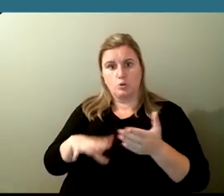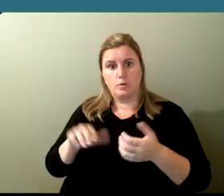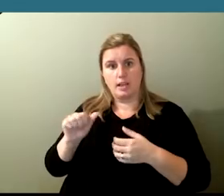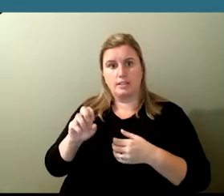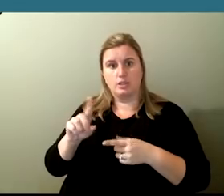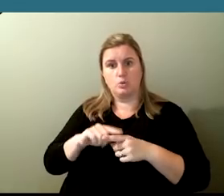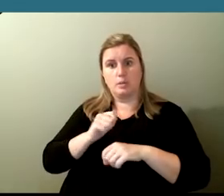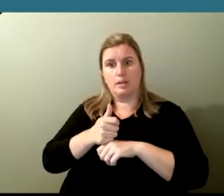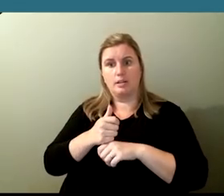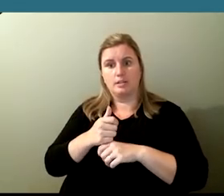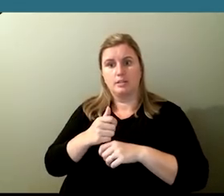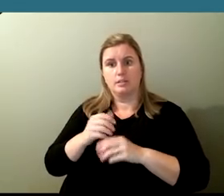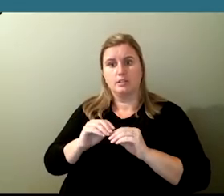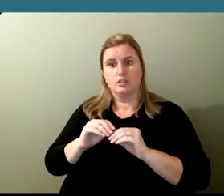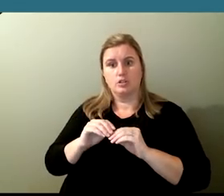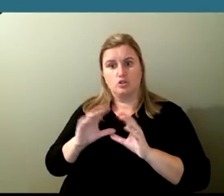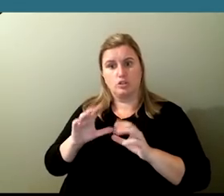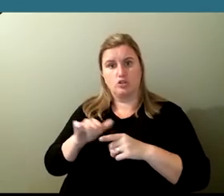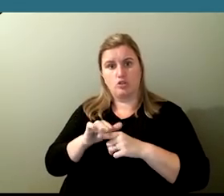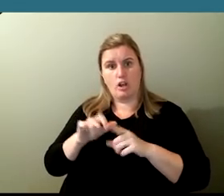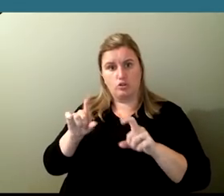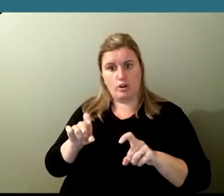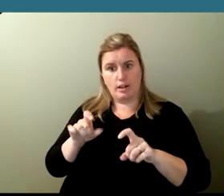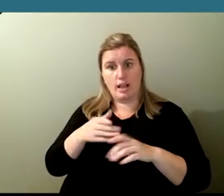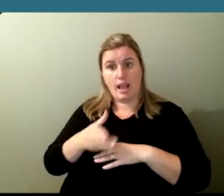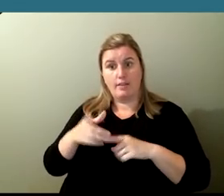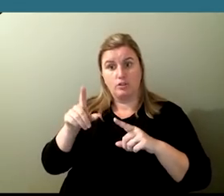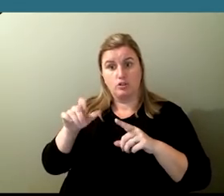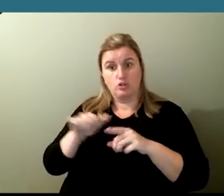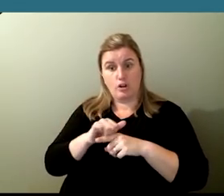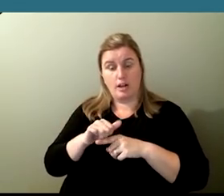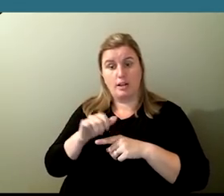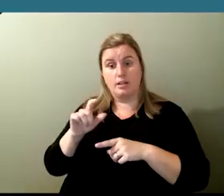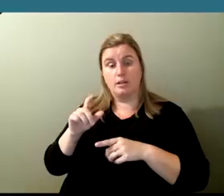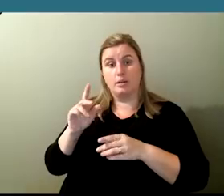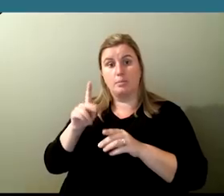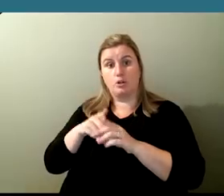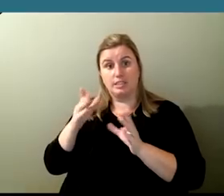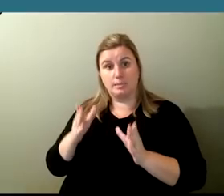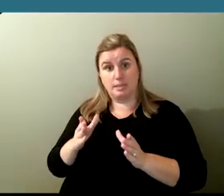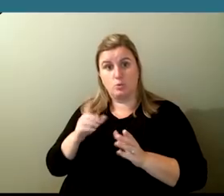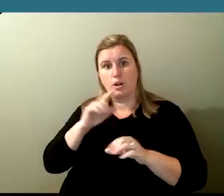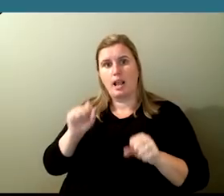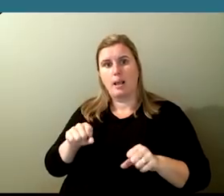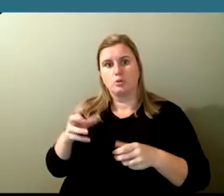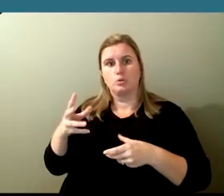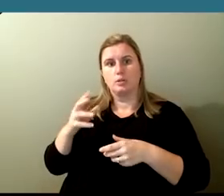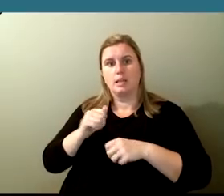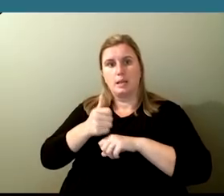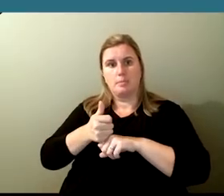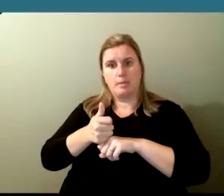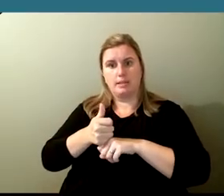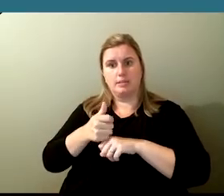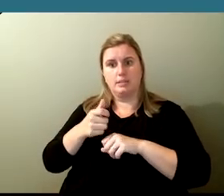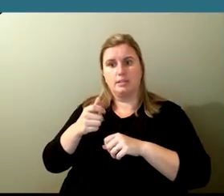implement discrete trial training. After training, paraeducators participants were able to implement